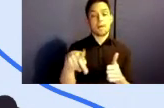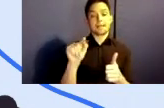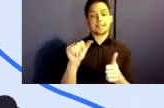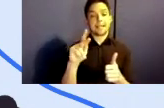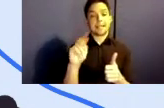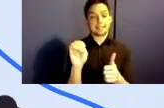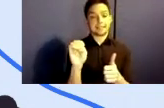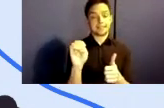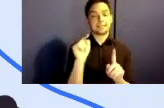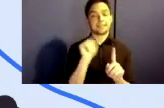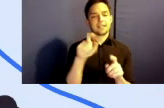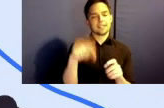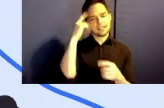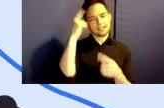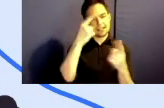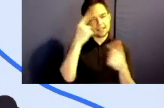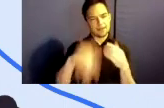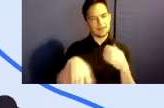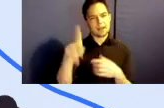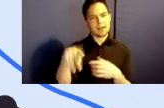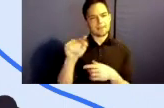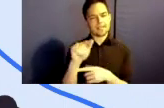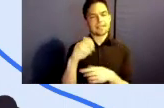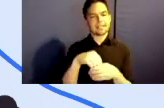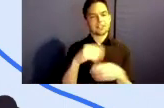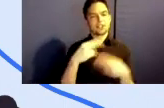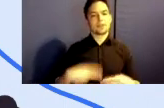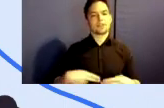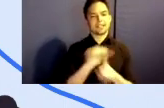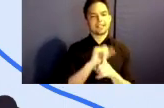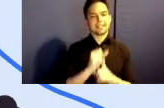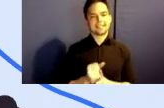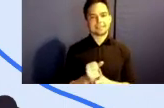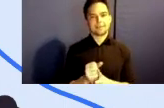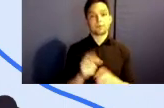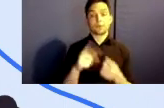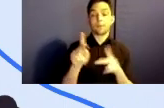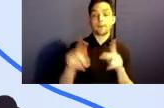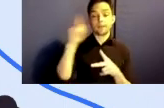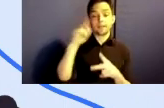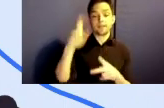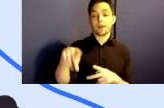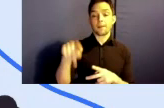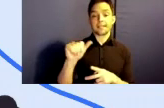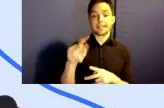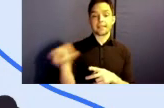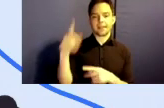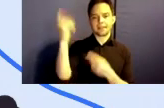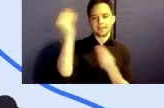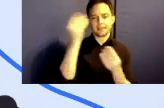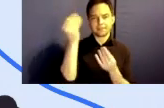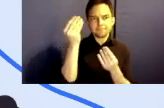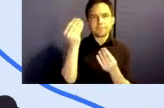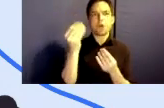about uptake of vaccines, particularly in humanitarian settings. When people think about uptake, they tend to think about